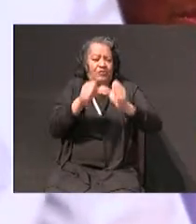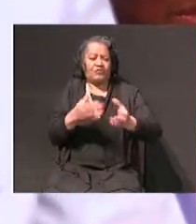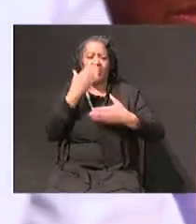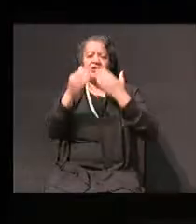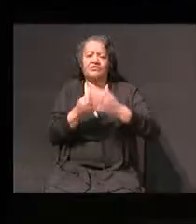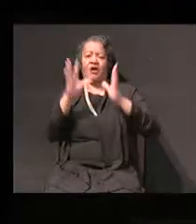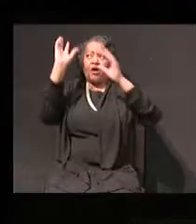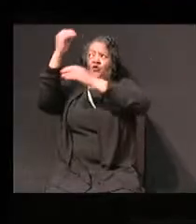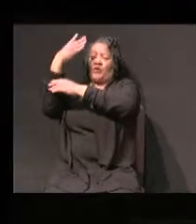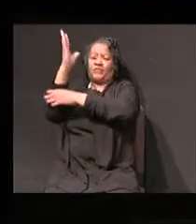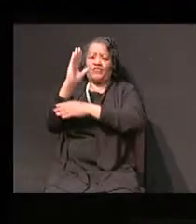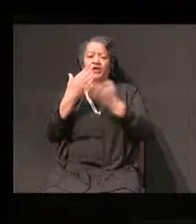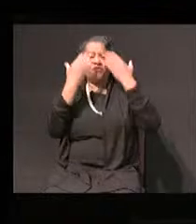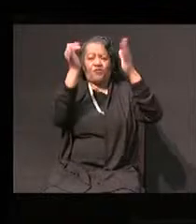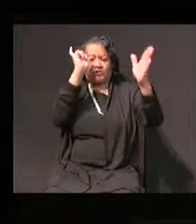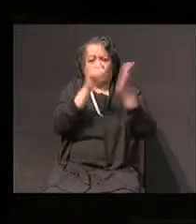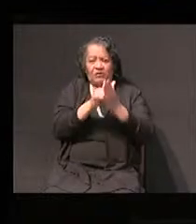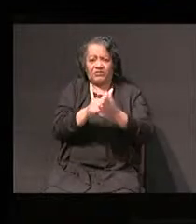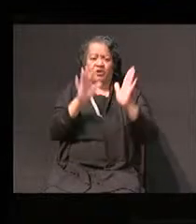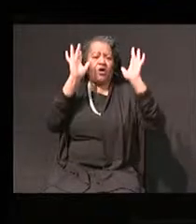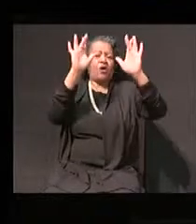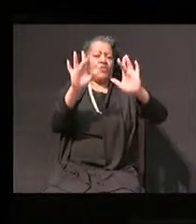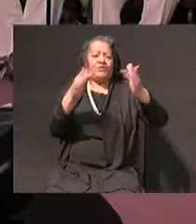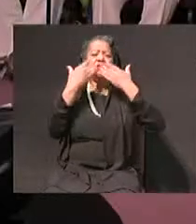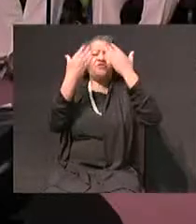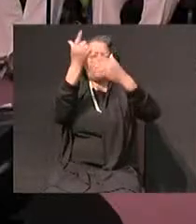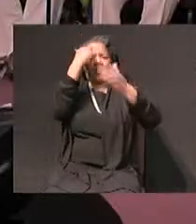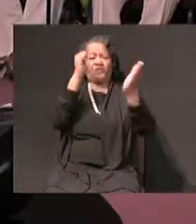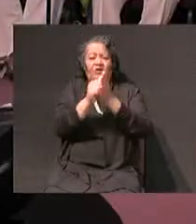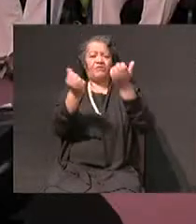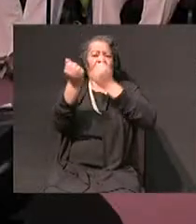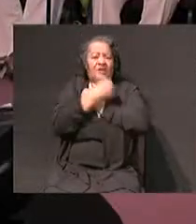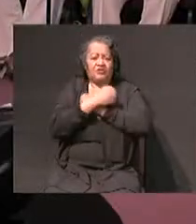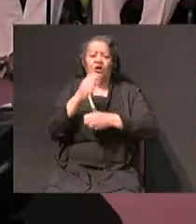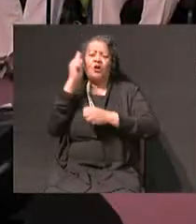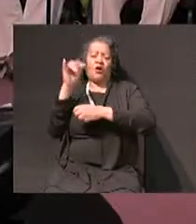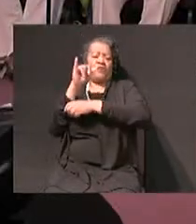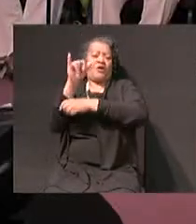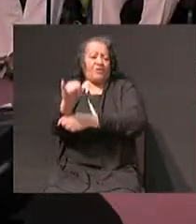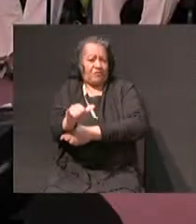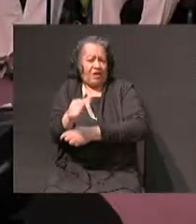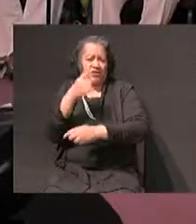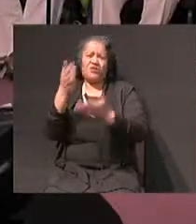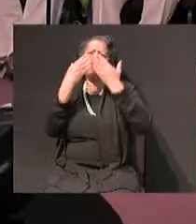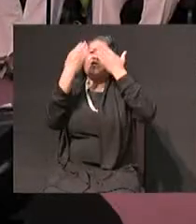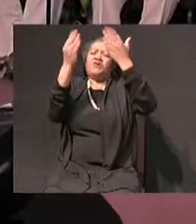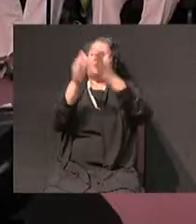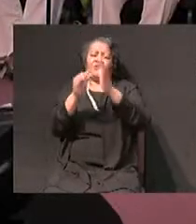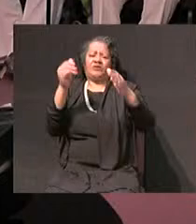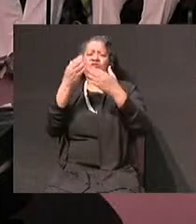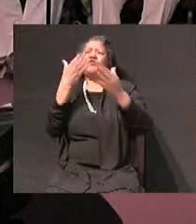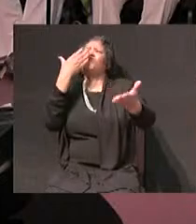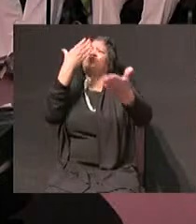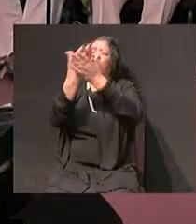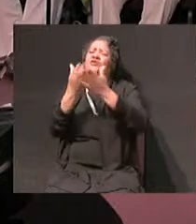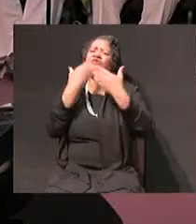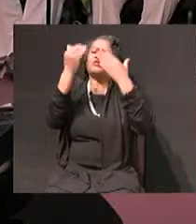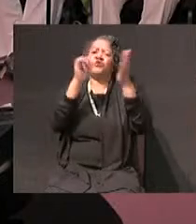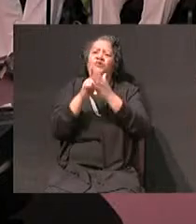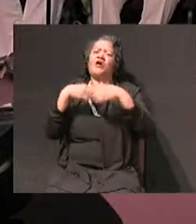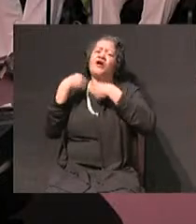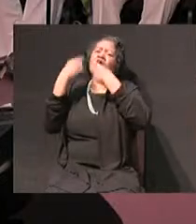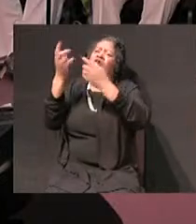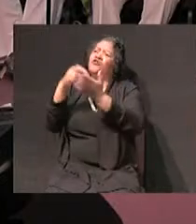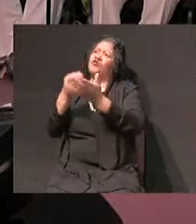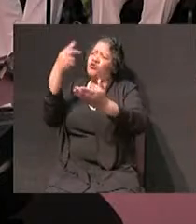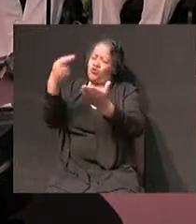you for grace, God. We thank you for your mercy. We thank you for love everlasting. God, we thank you that you've been good. We thank you that you